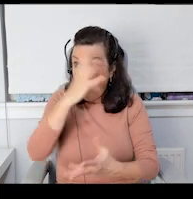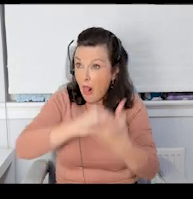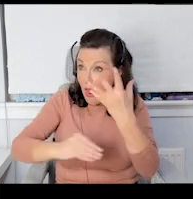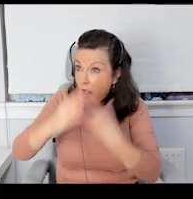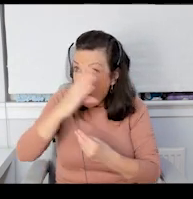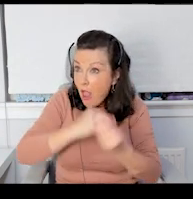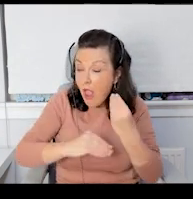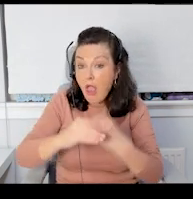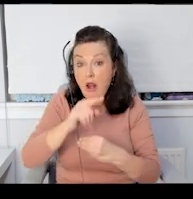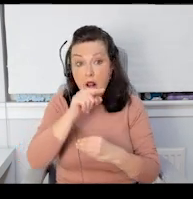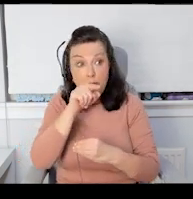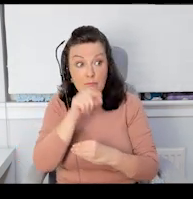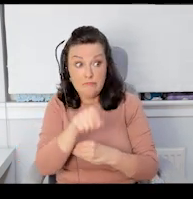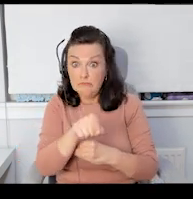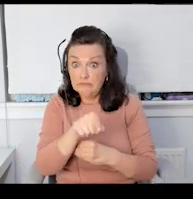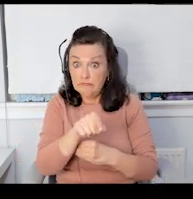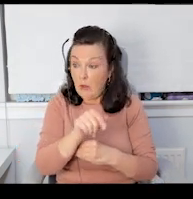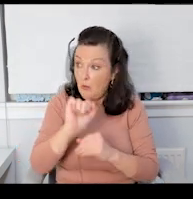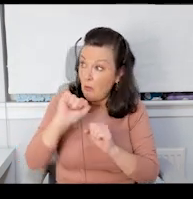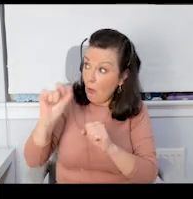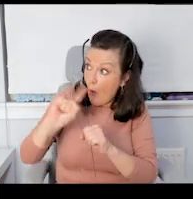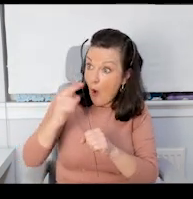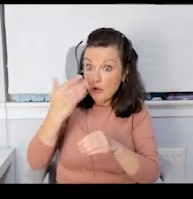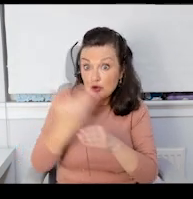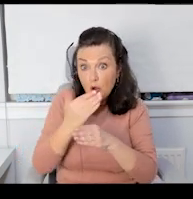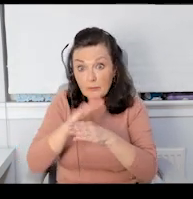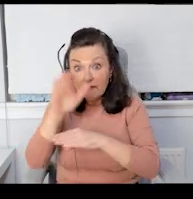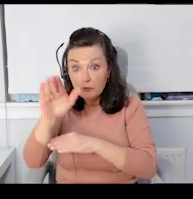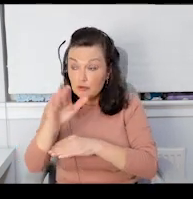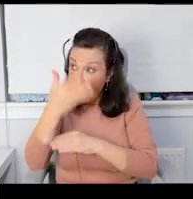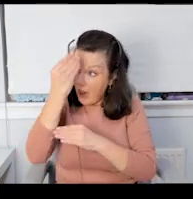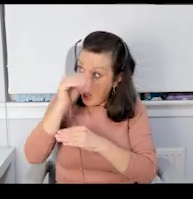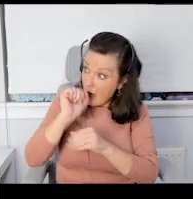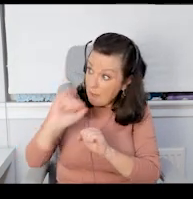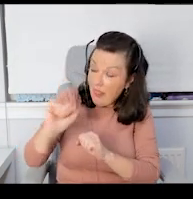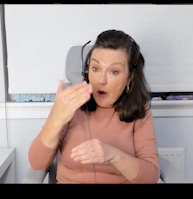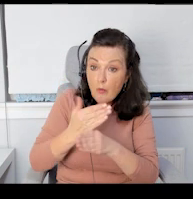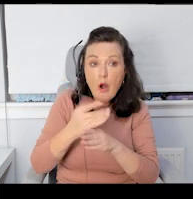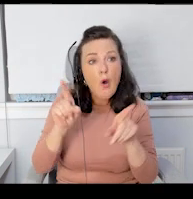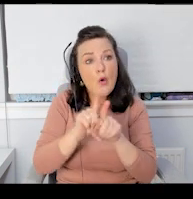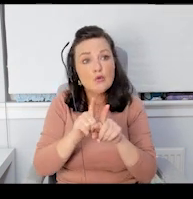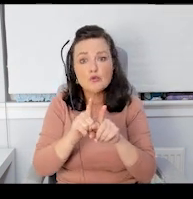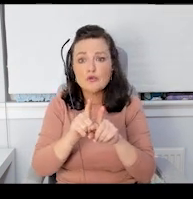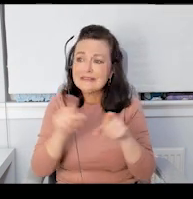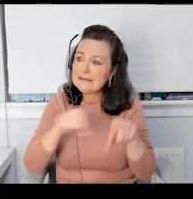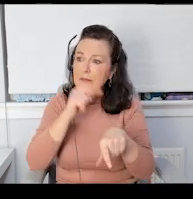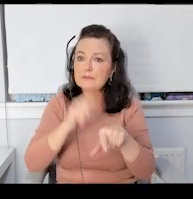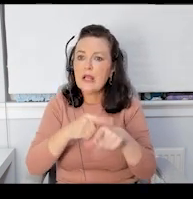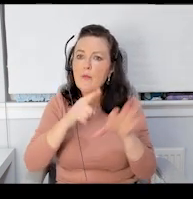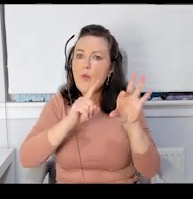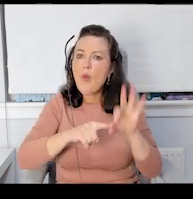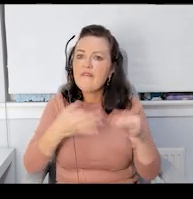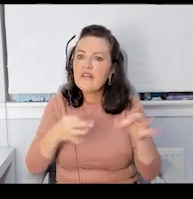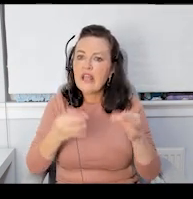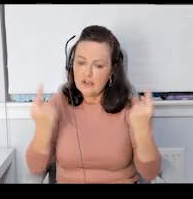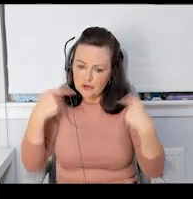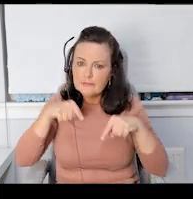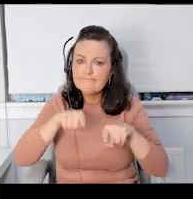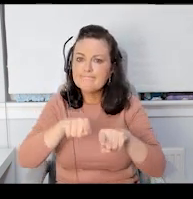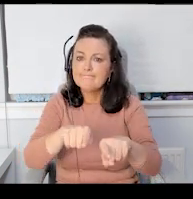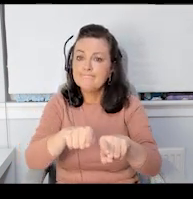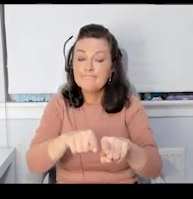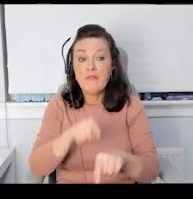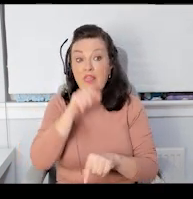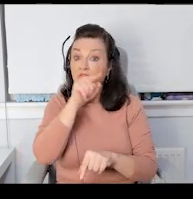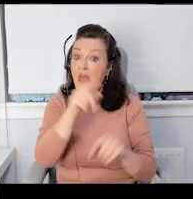their chosen industry, and they'll achieve a work-based learning qualification. The foundation apprenticeship can be chosen as a school subject either